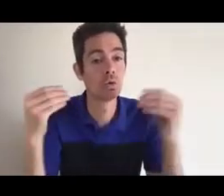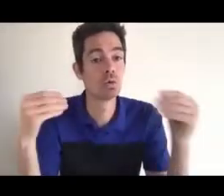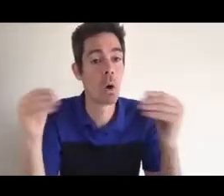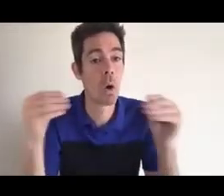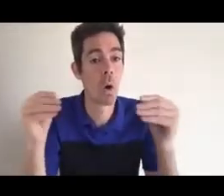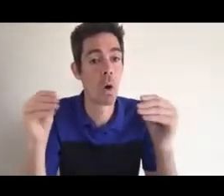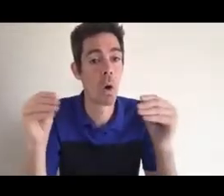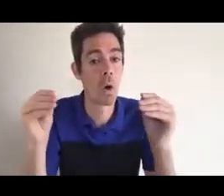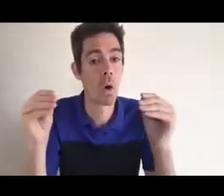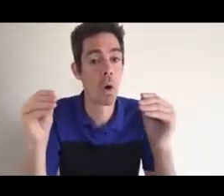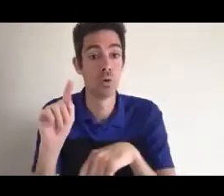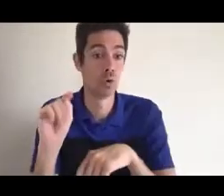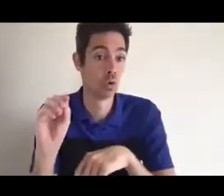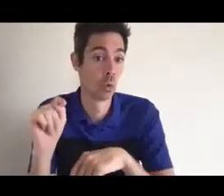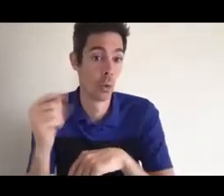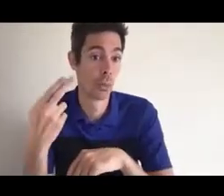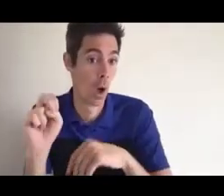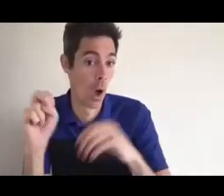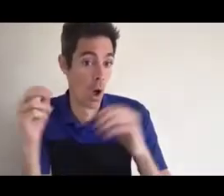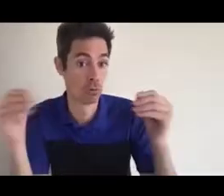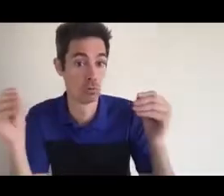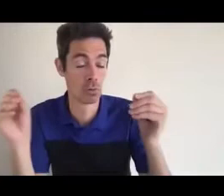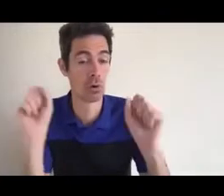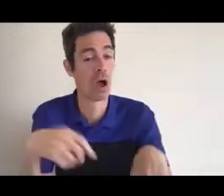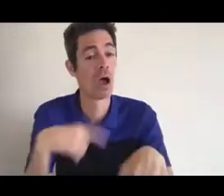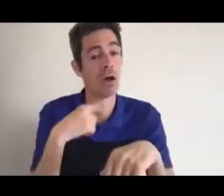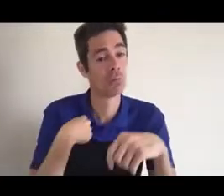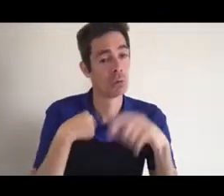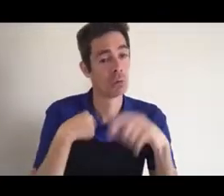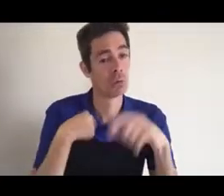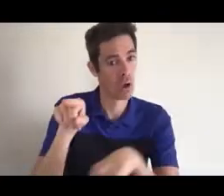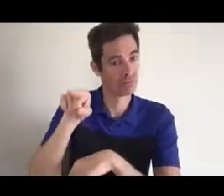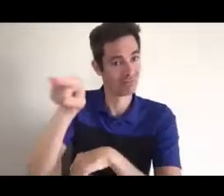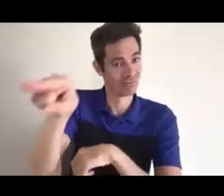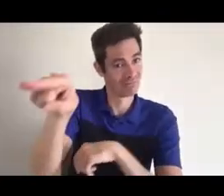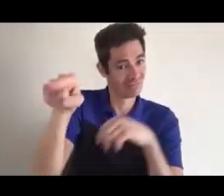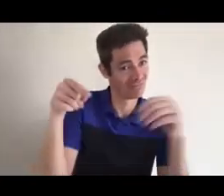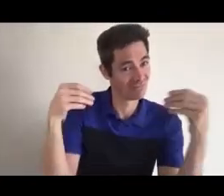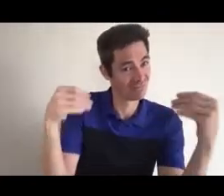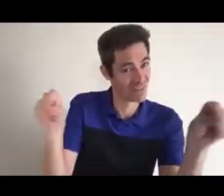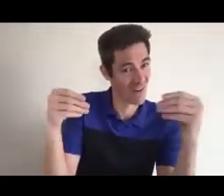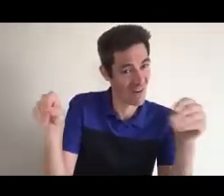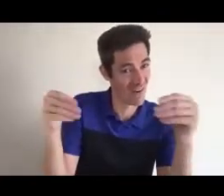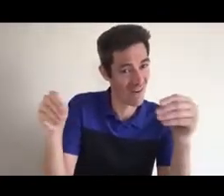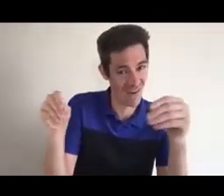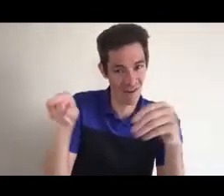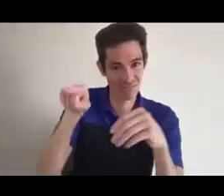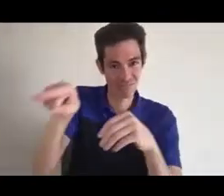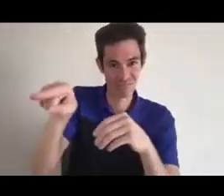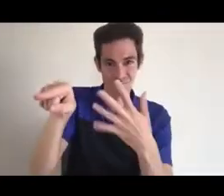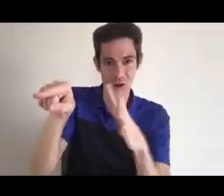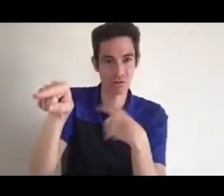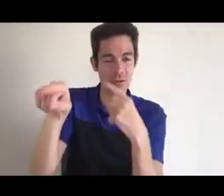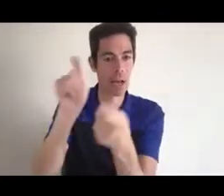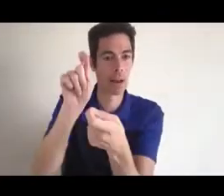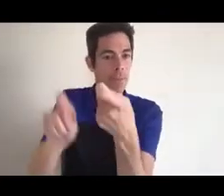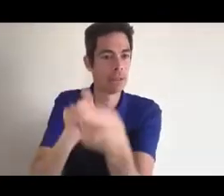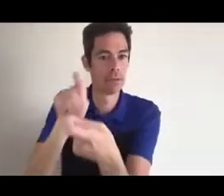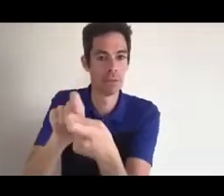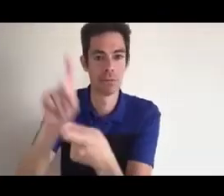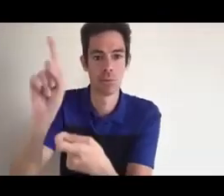go to the store or to the store. I could say I go and then point to the